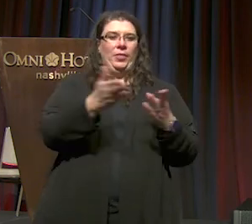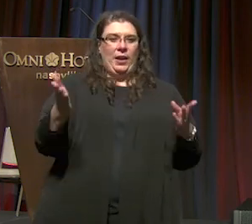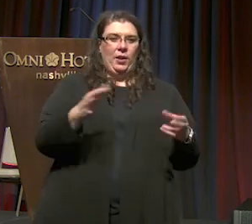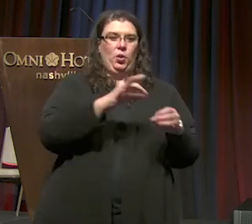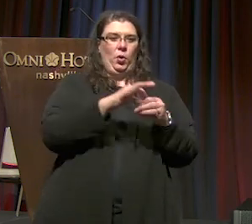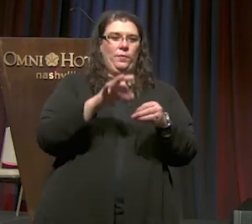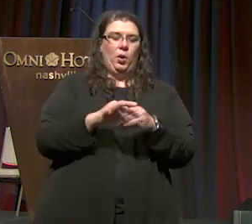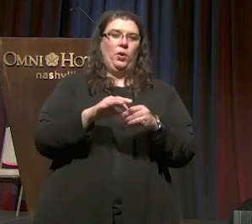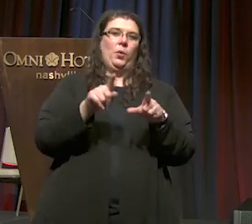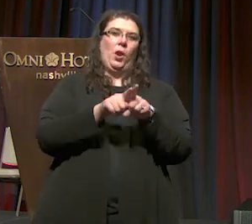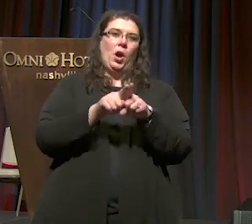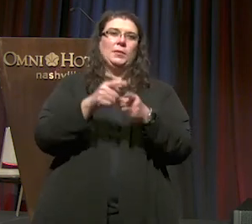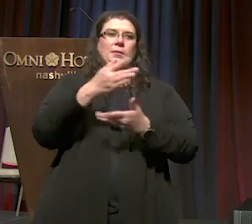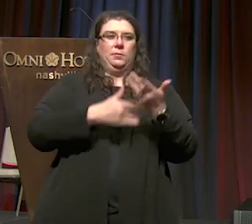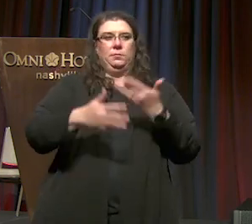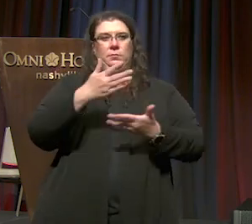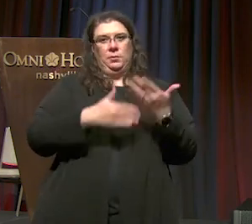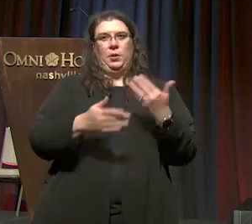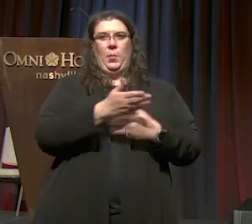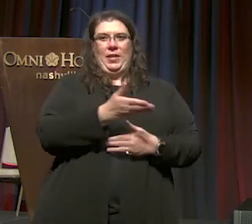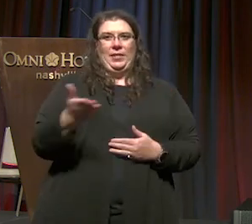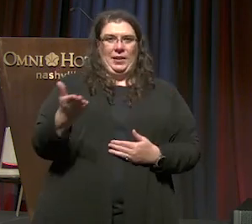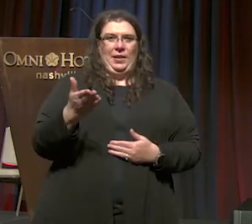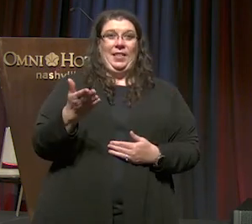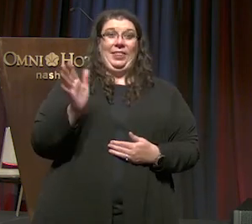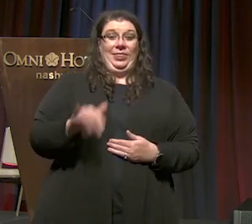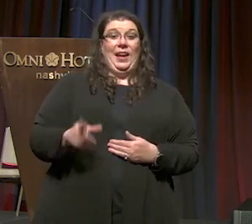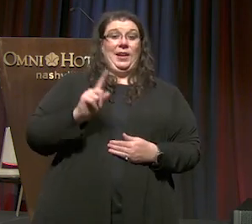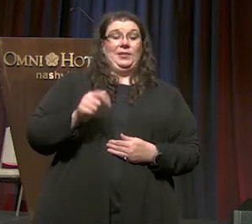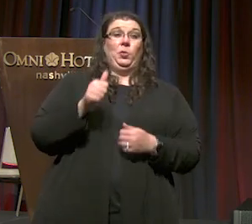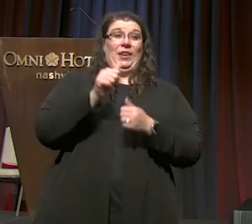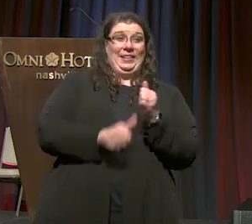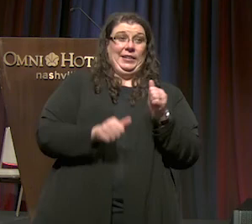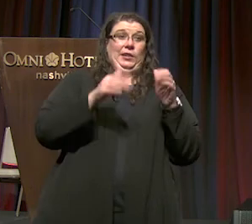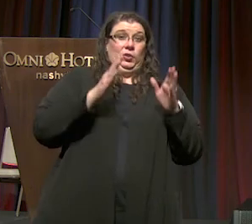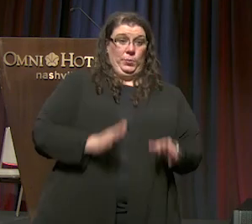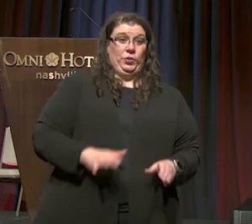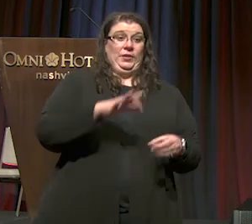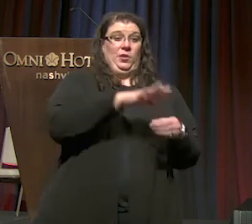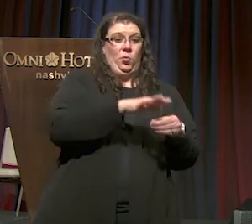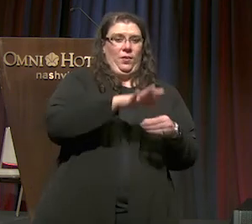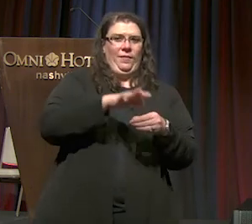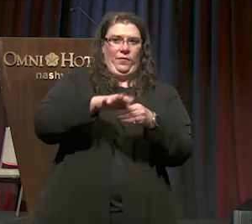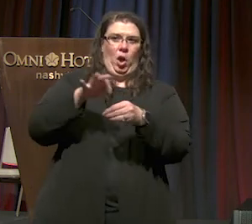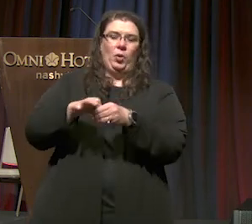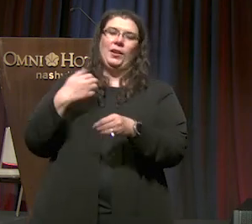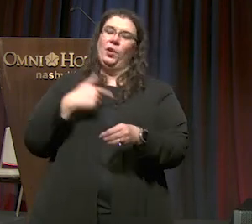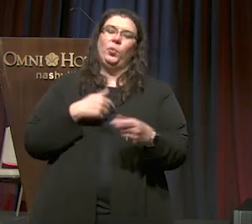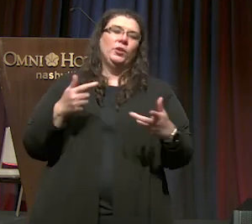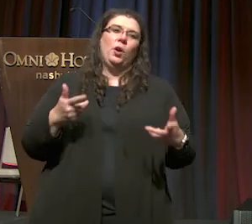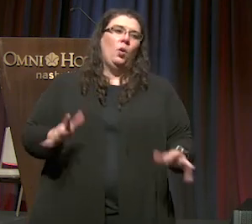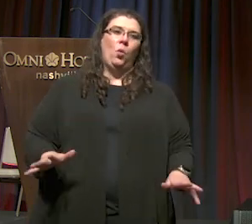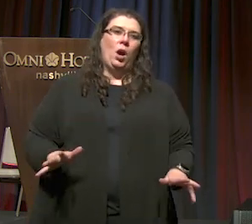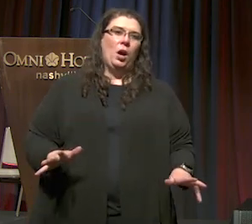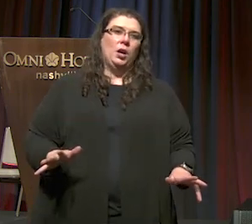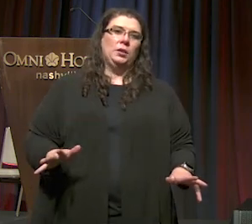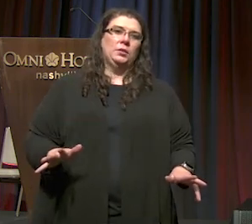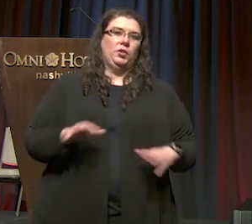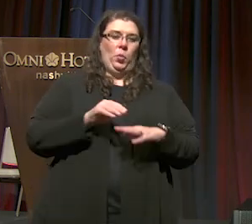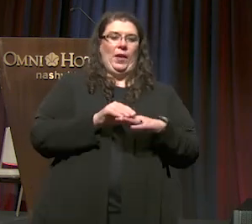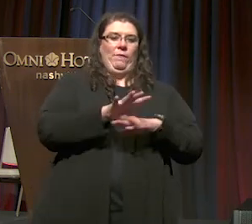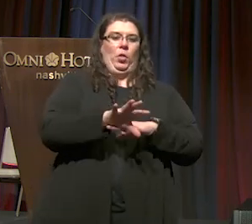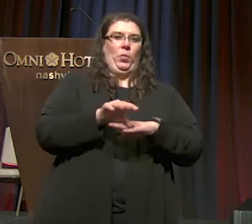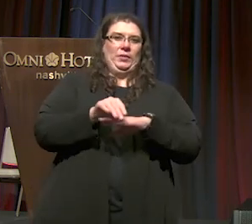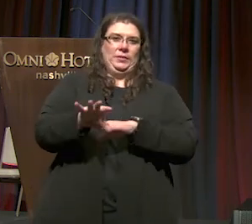among them. That's where each and every one will vote for, because we don't want to